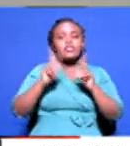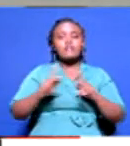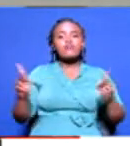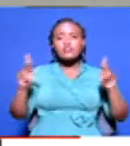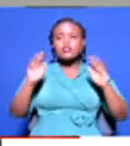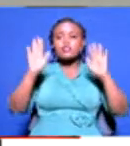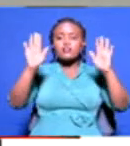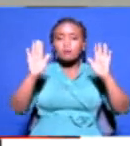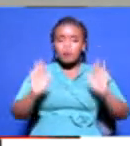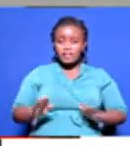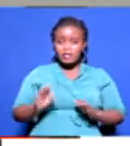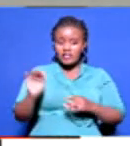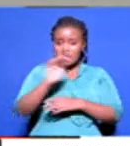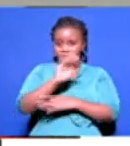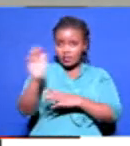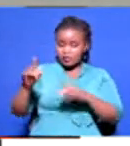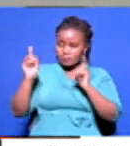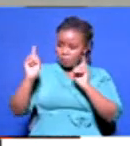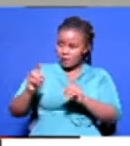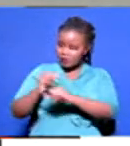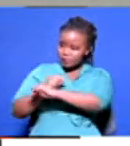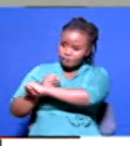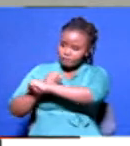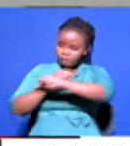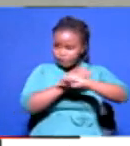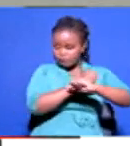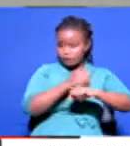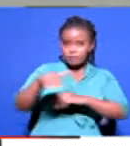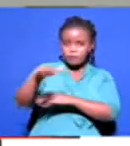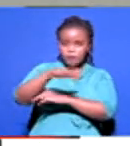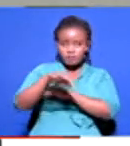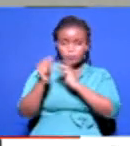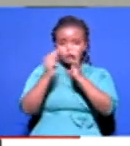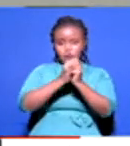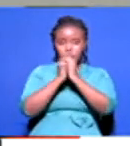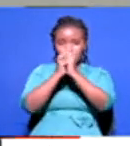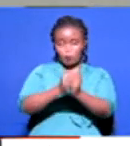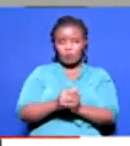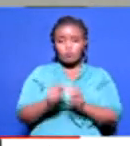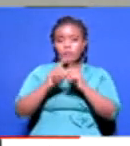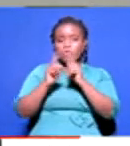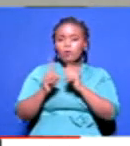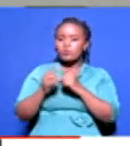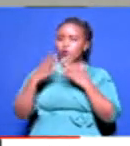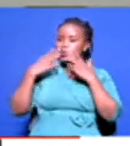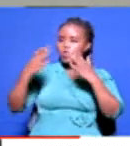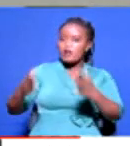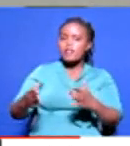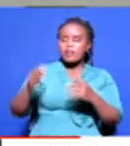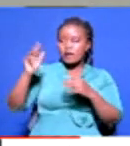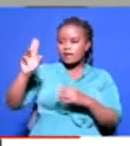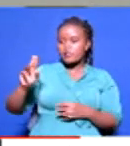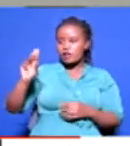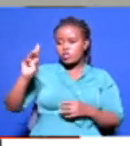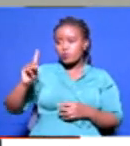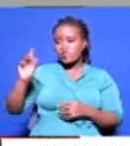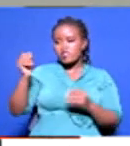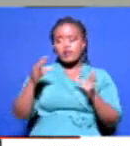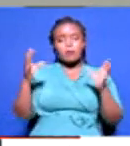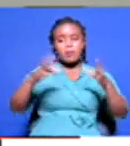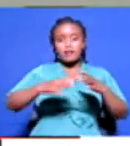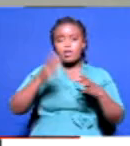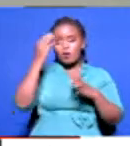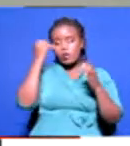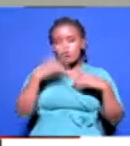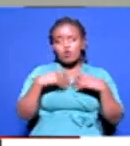a safeguarding of worship. Ruto, who was in Nyeri, lauded the UDA party for conducting what he termed as fair nominations. Here is